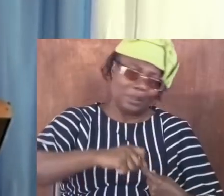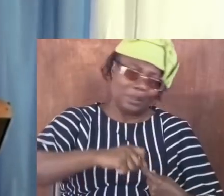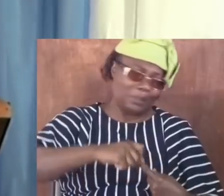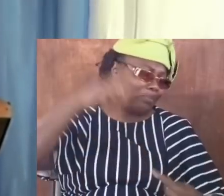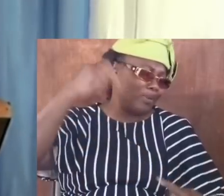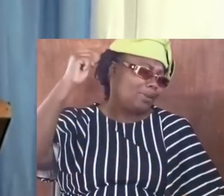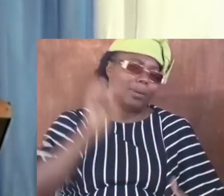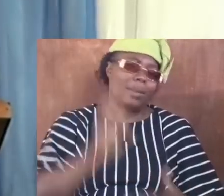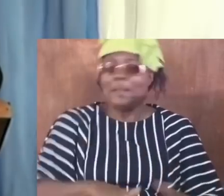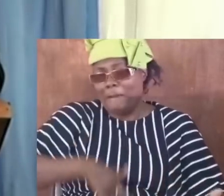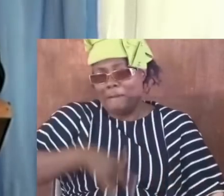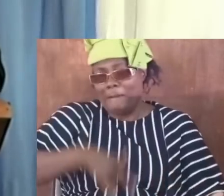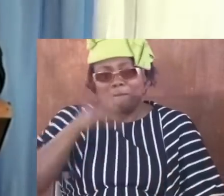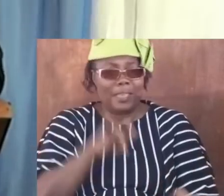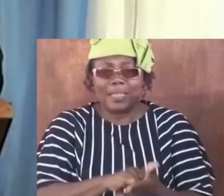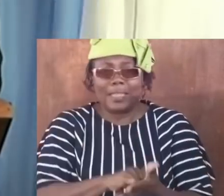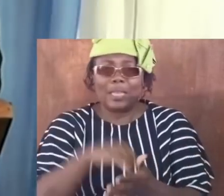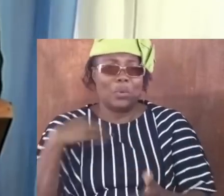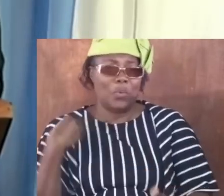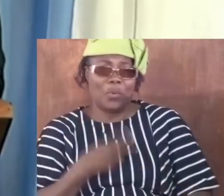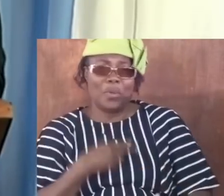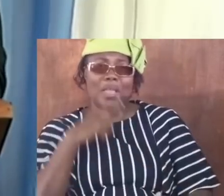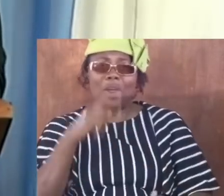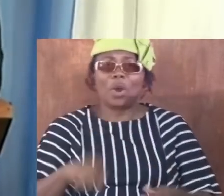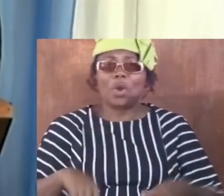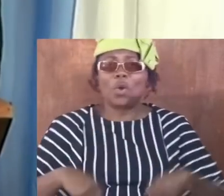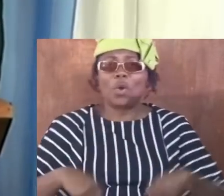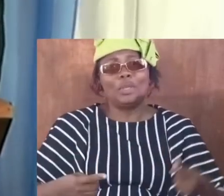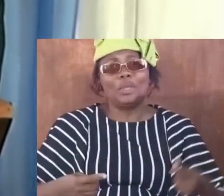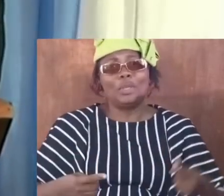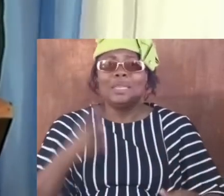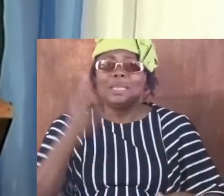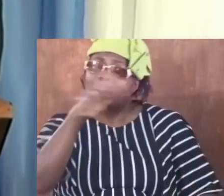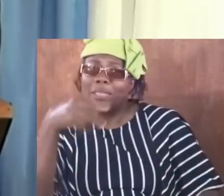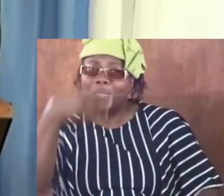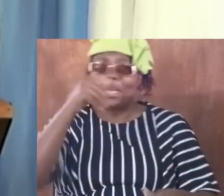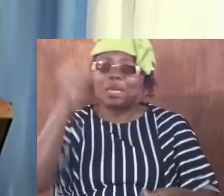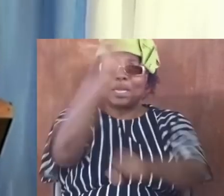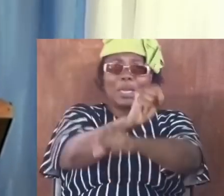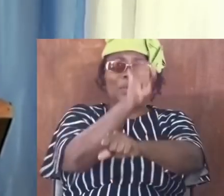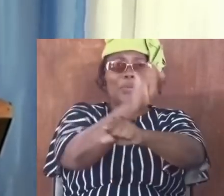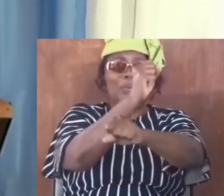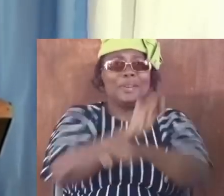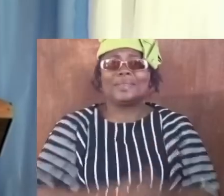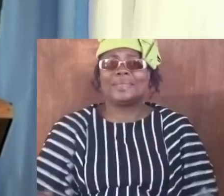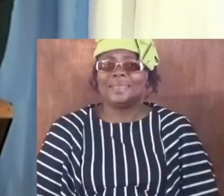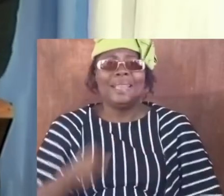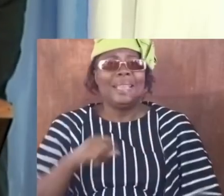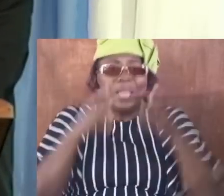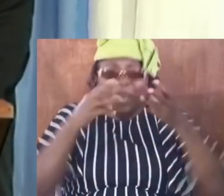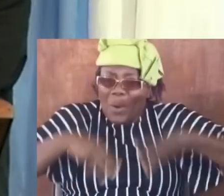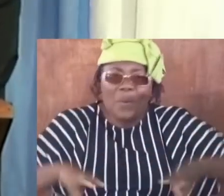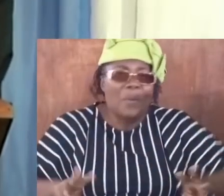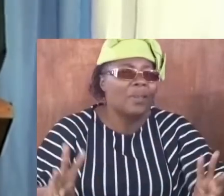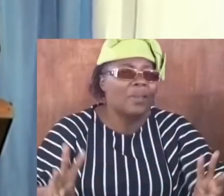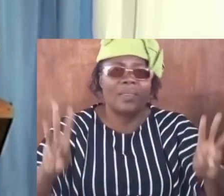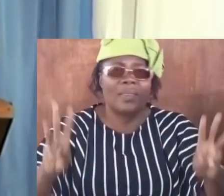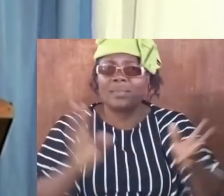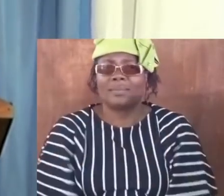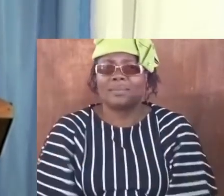that we are going to see God at work in a way. I just feel that way. This is not God telling me